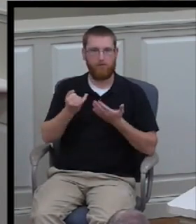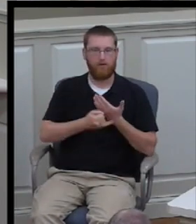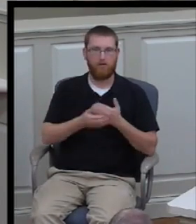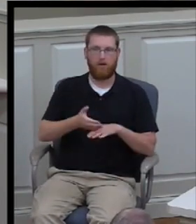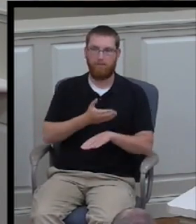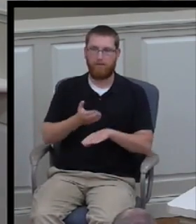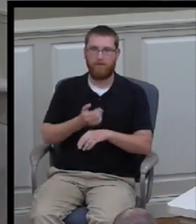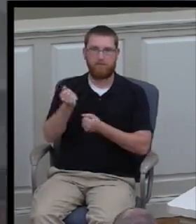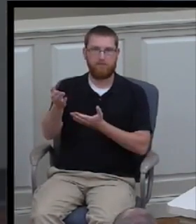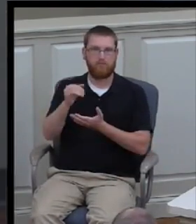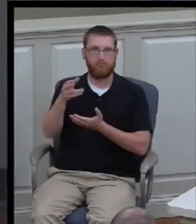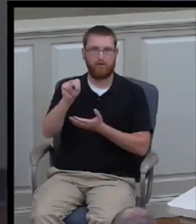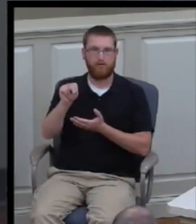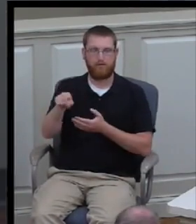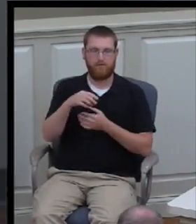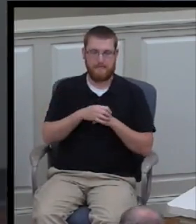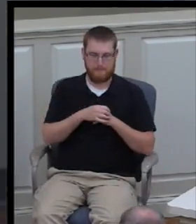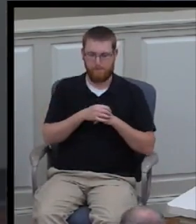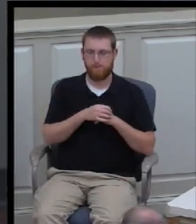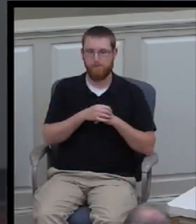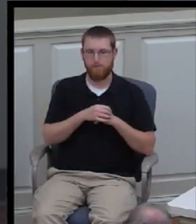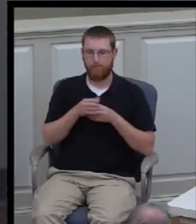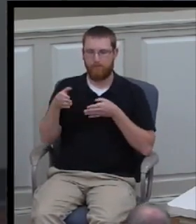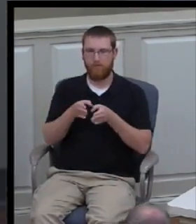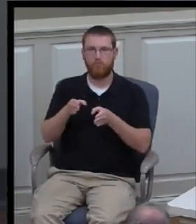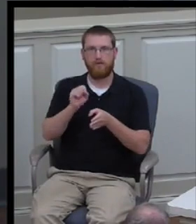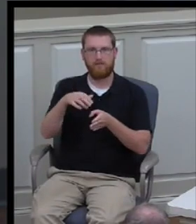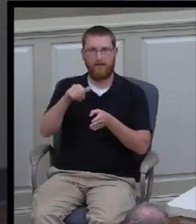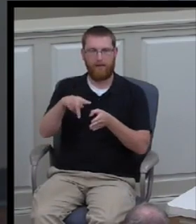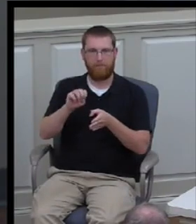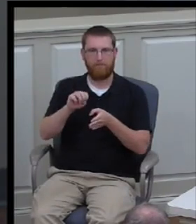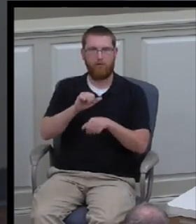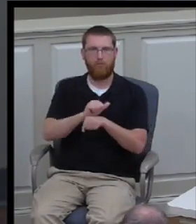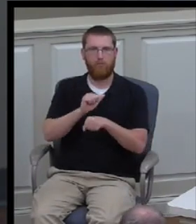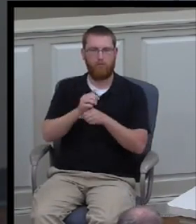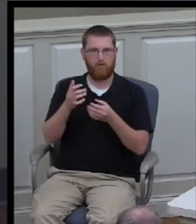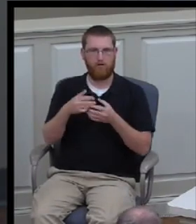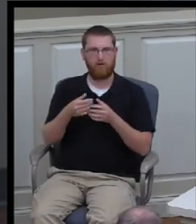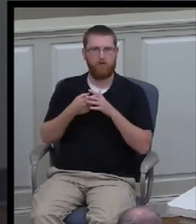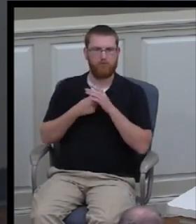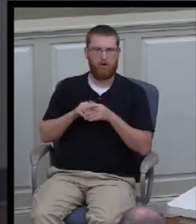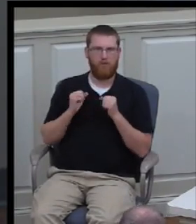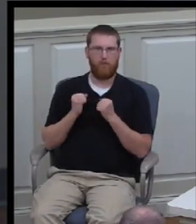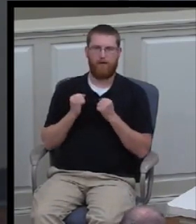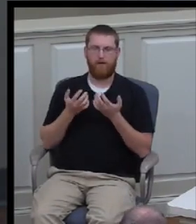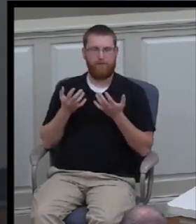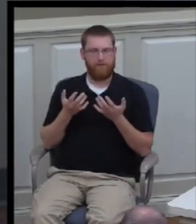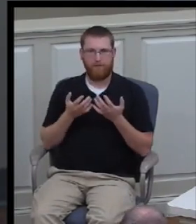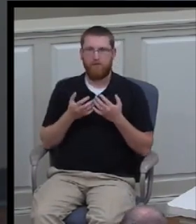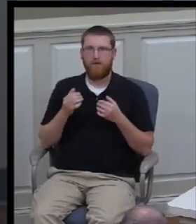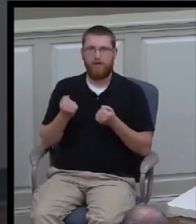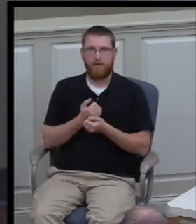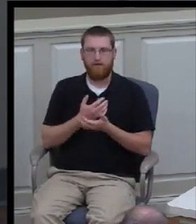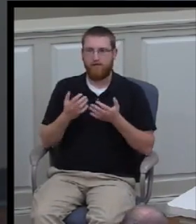Castle. The streetscape work that's being done out here, starting during the winter like it was and everything,